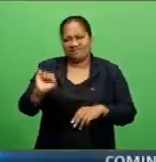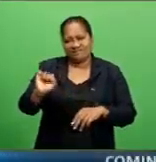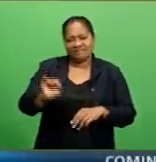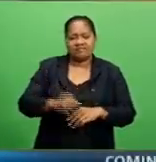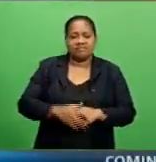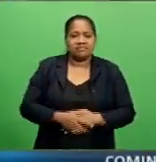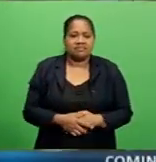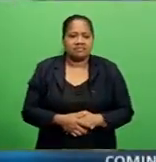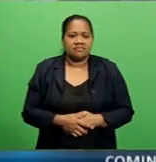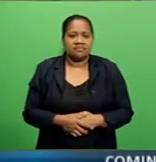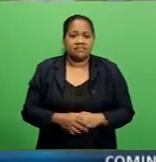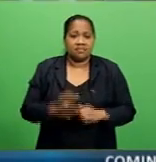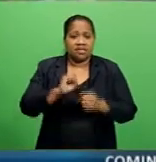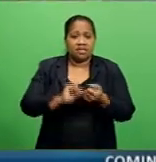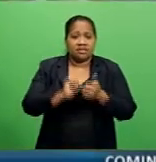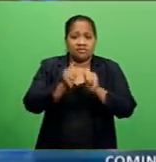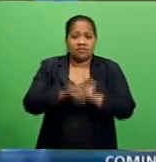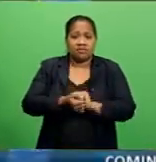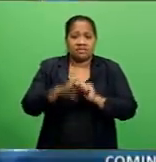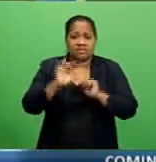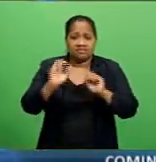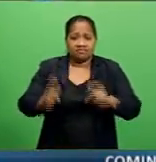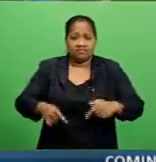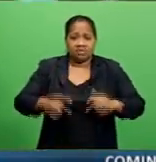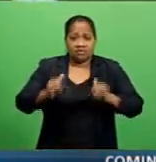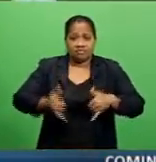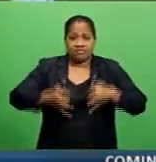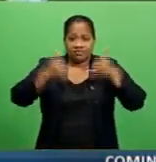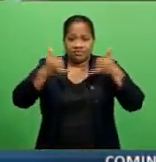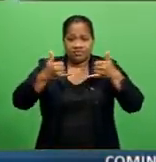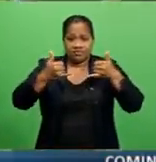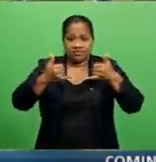Coming up in sports, Skipper Cup date set for April.